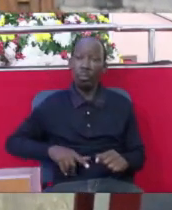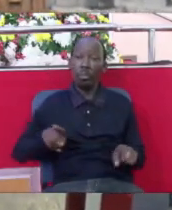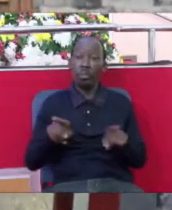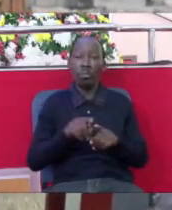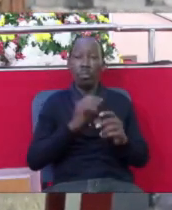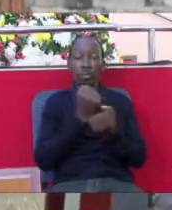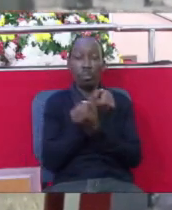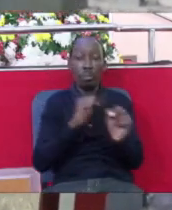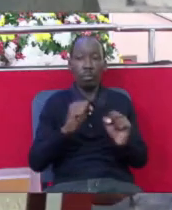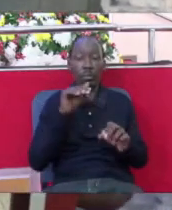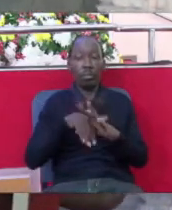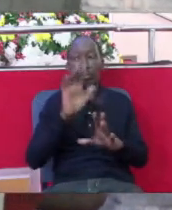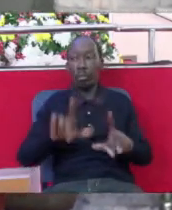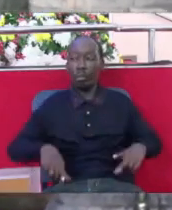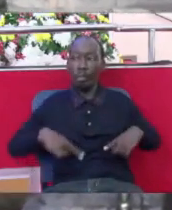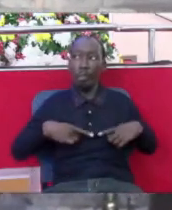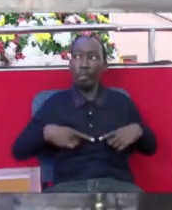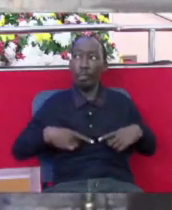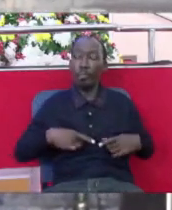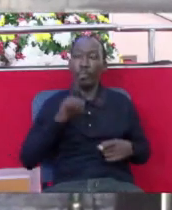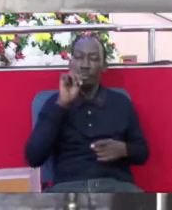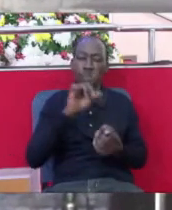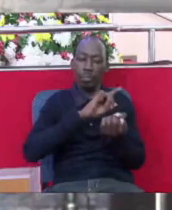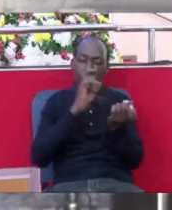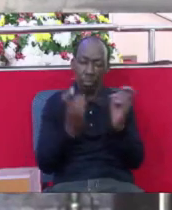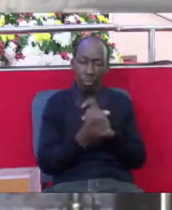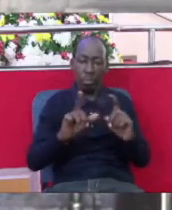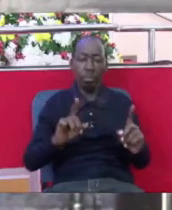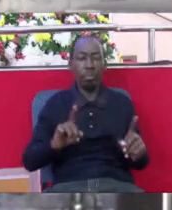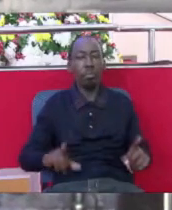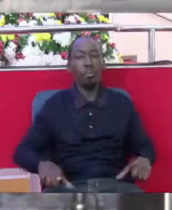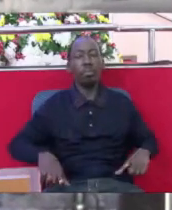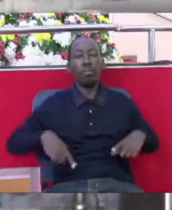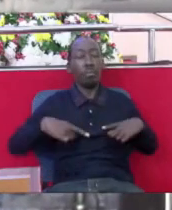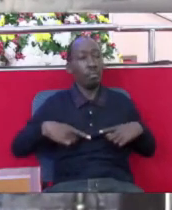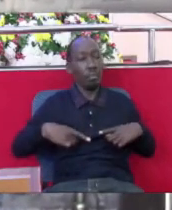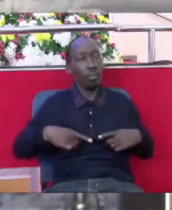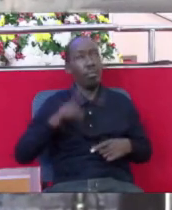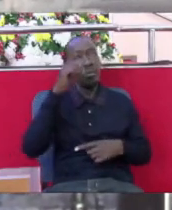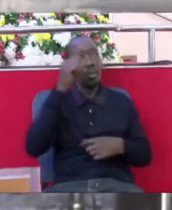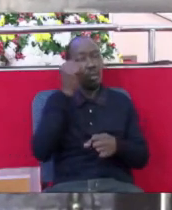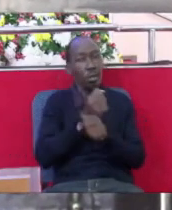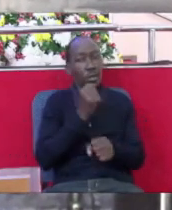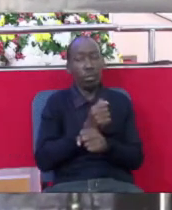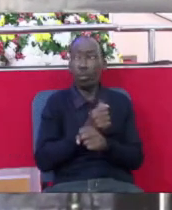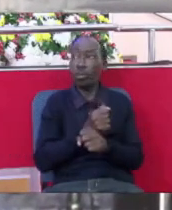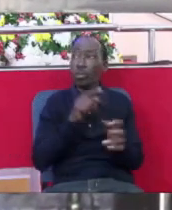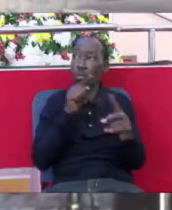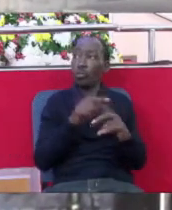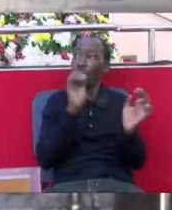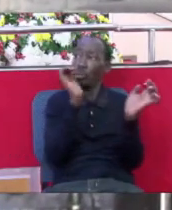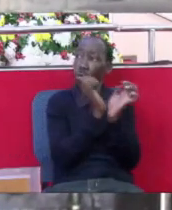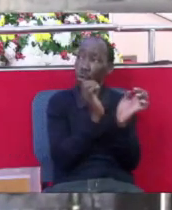ungependa kupokea Yesu kama mwokozi wa maisha yako. He changed and transformed lives. Yeye anabadilisha maisha. He did for Paul. Alimfanyia Paulo.